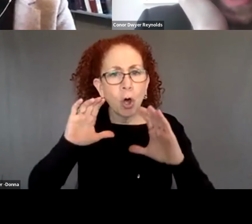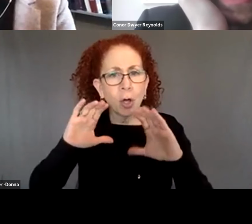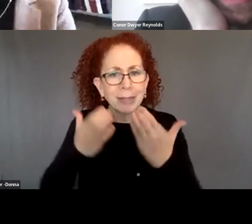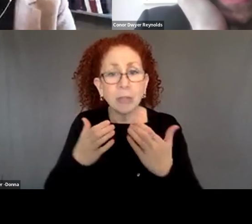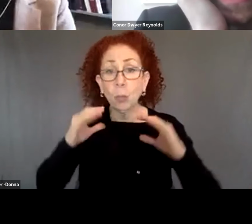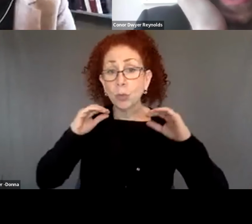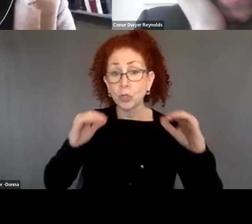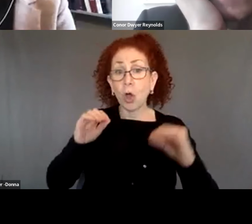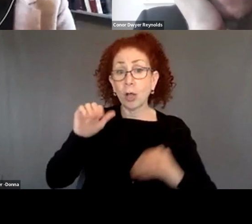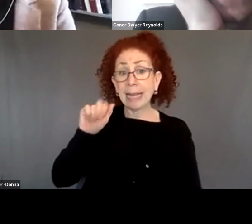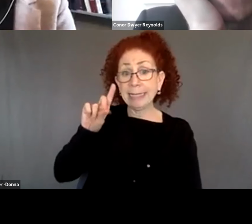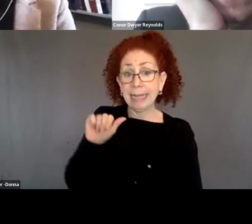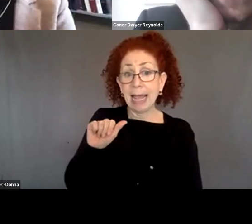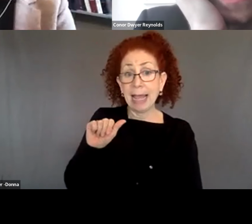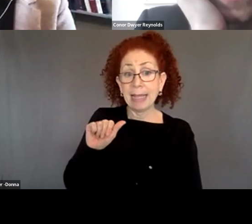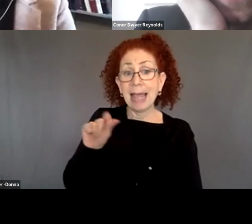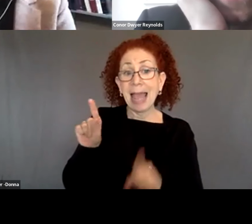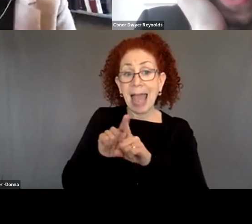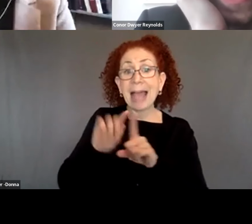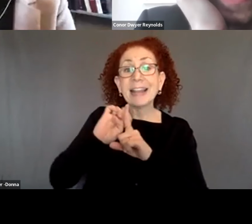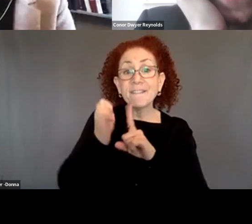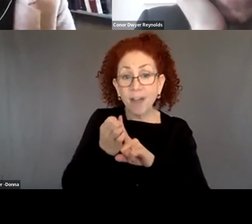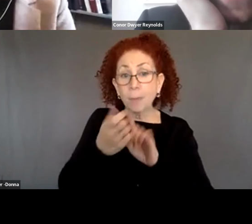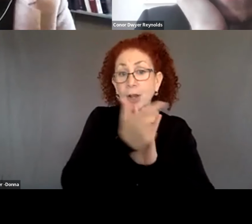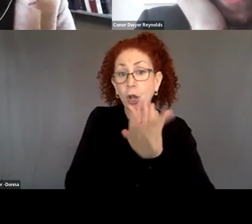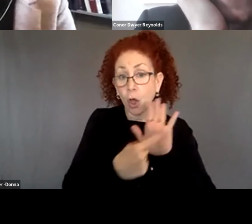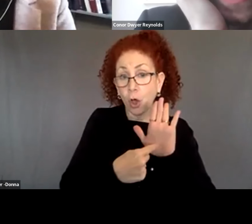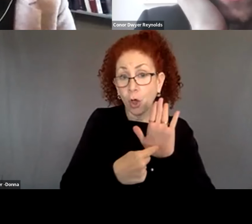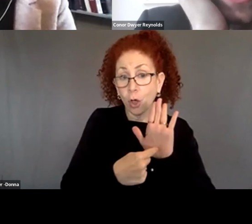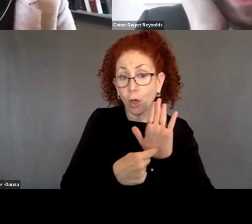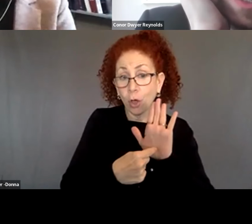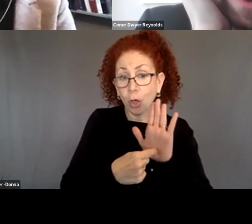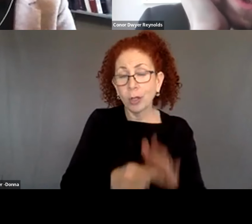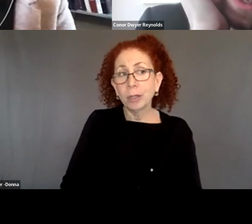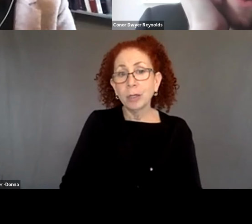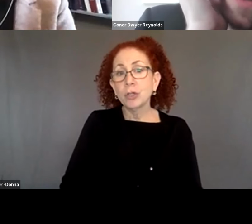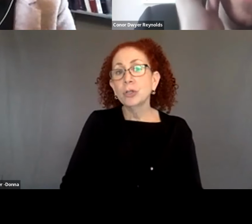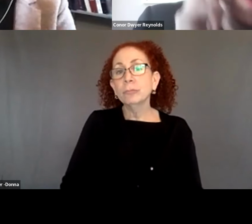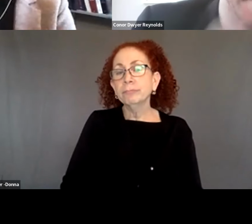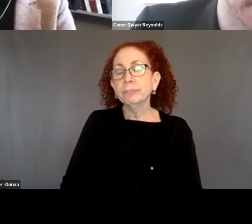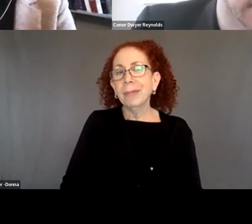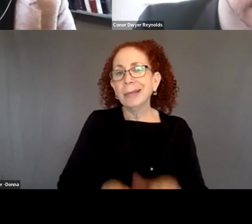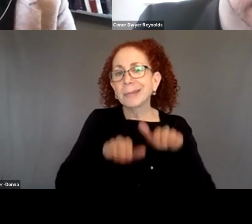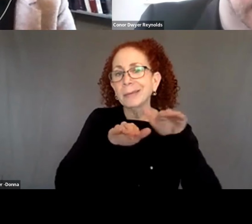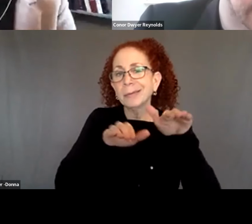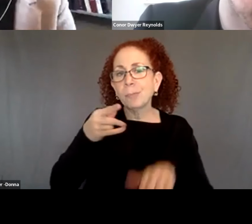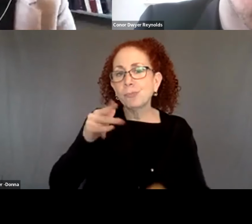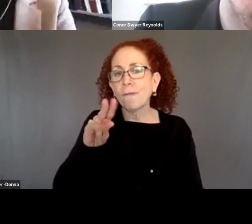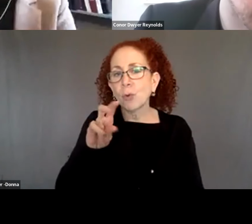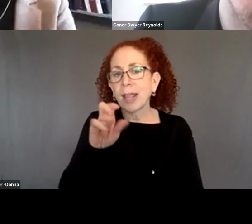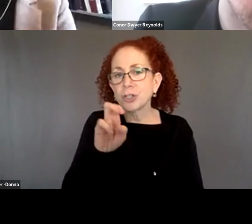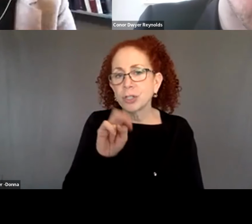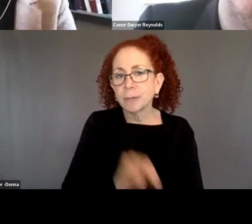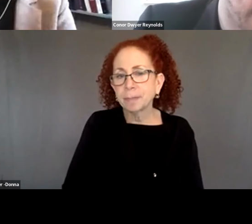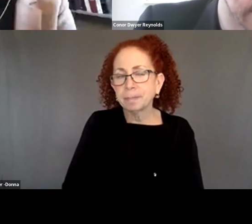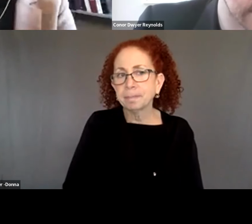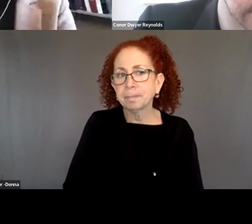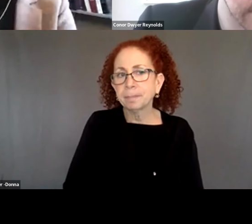Disabilities Act as an environmental statute. And again, that was a bit of a provocation. And part of that was because as I